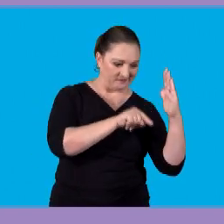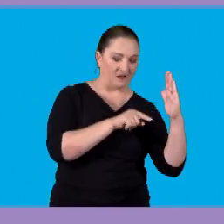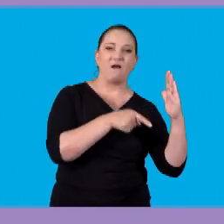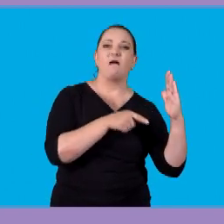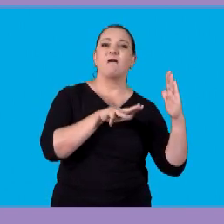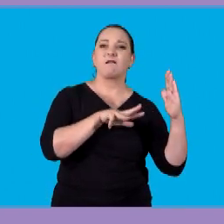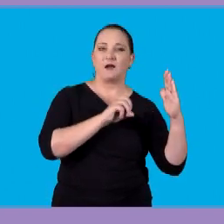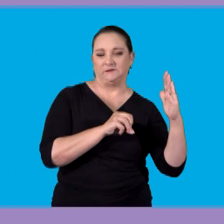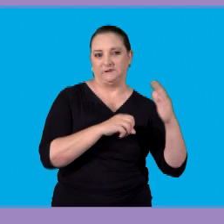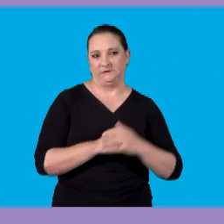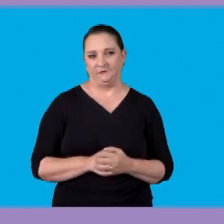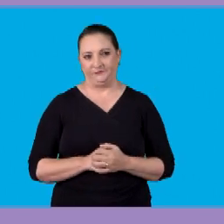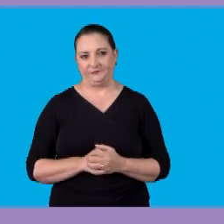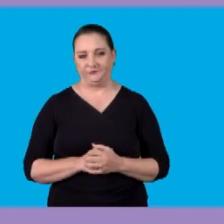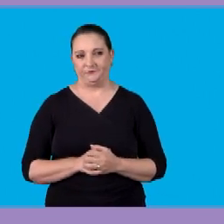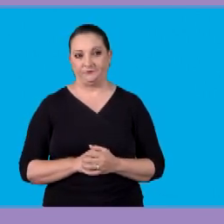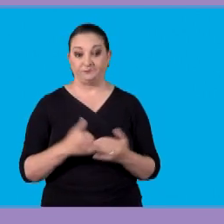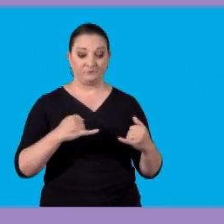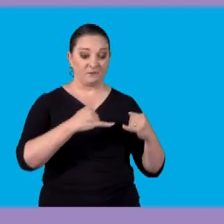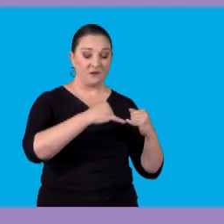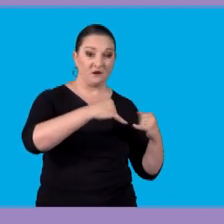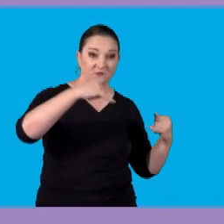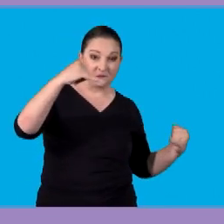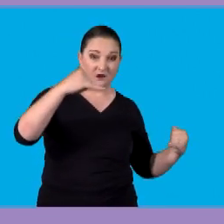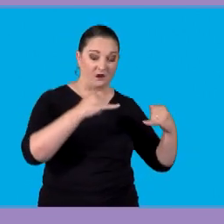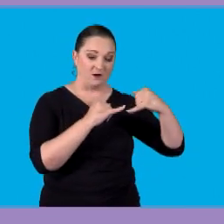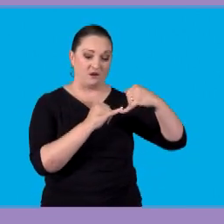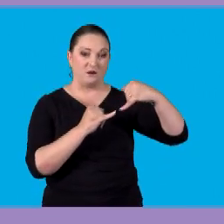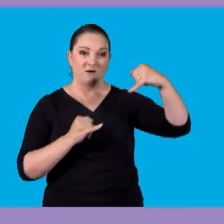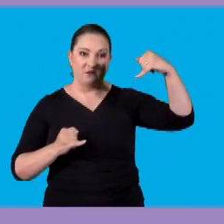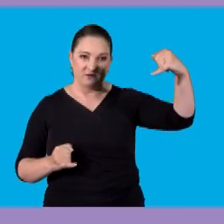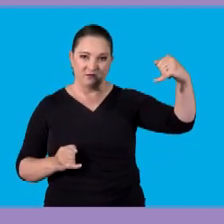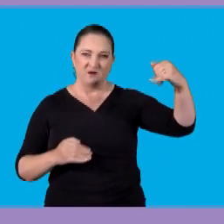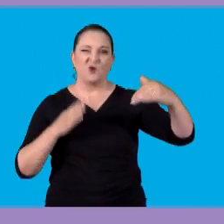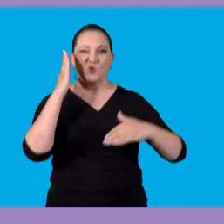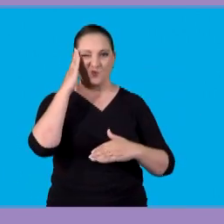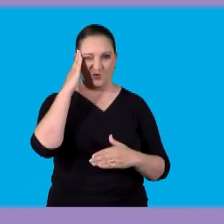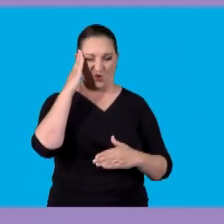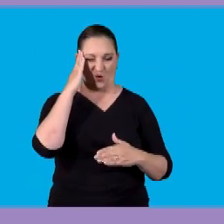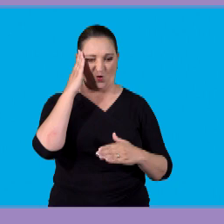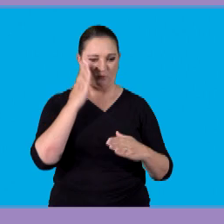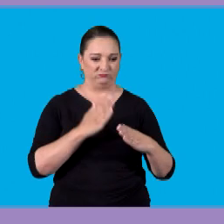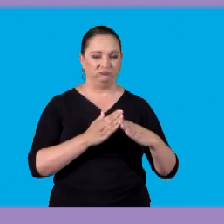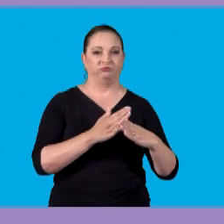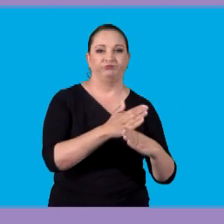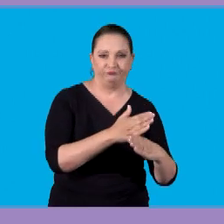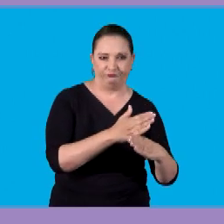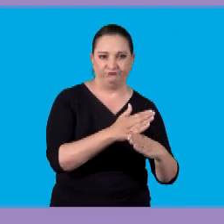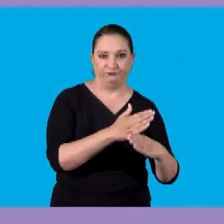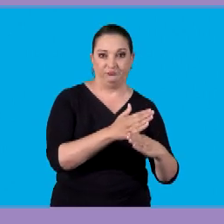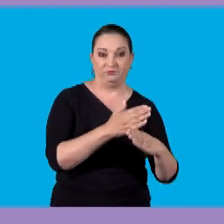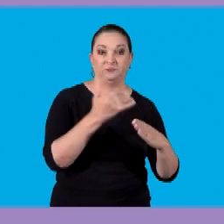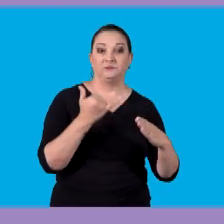90 degrees. And lastly, when it comes to the diagonals, of course, we know the diagonals bisect each